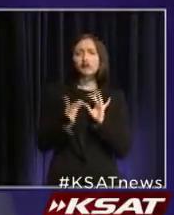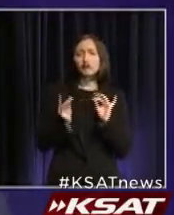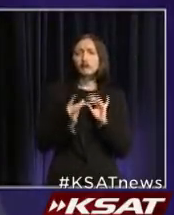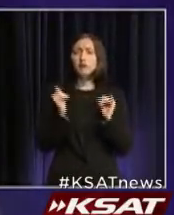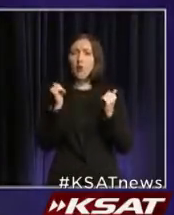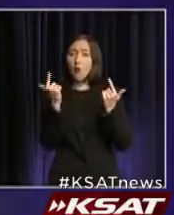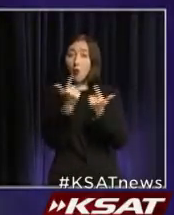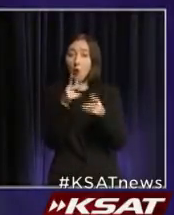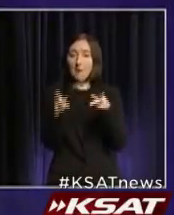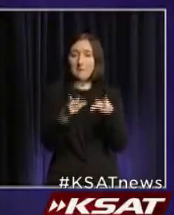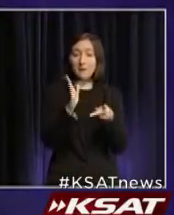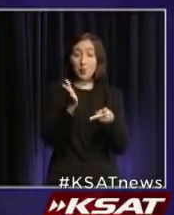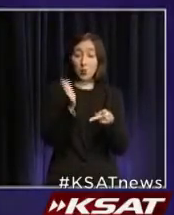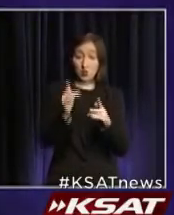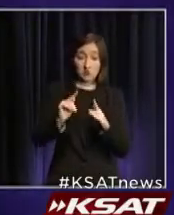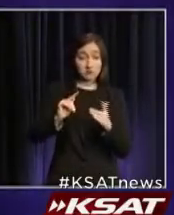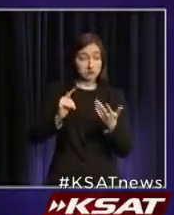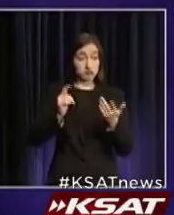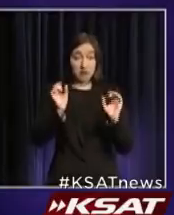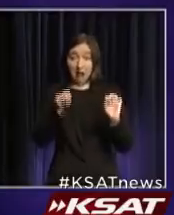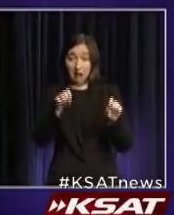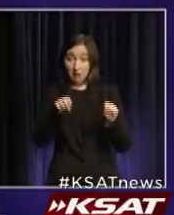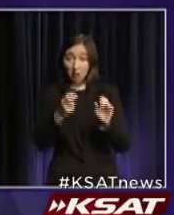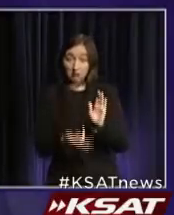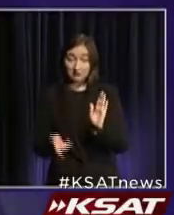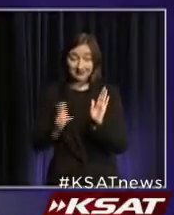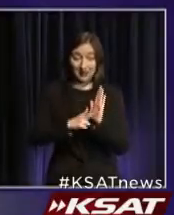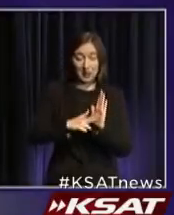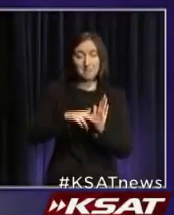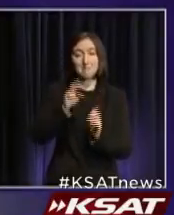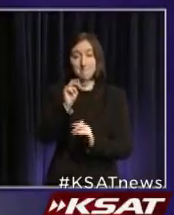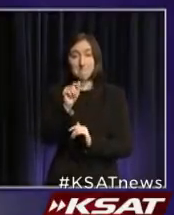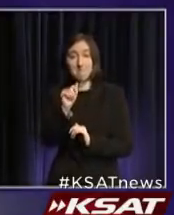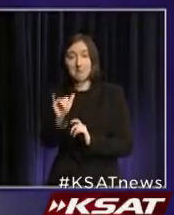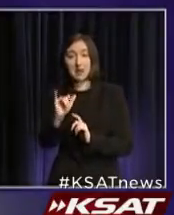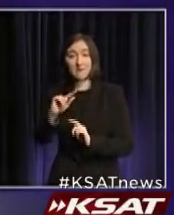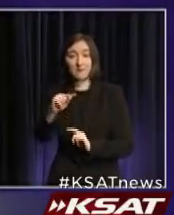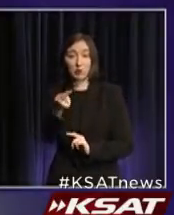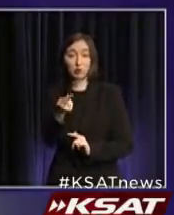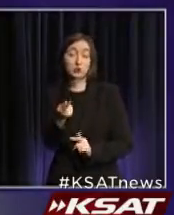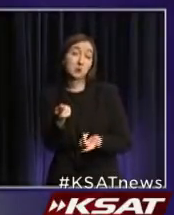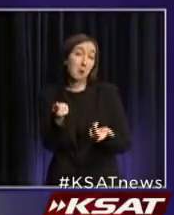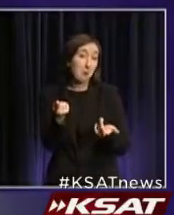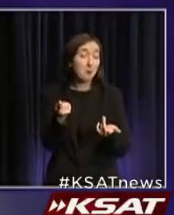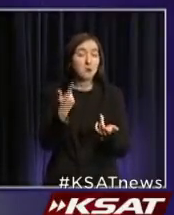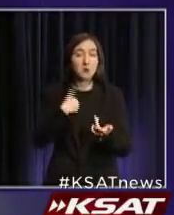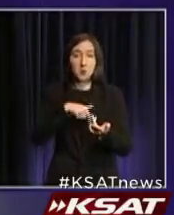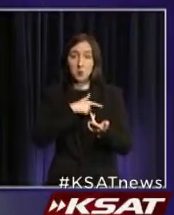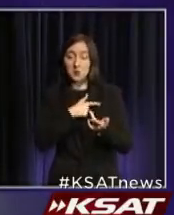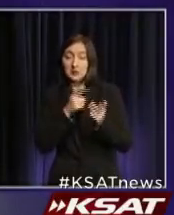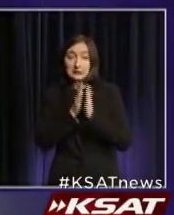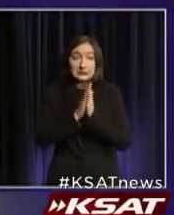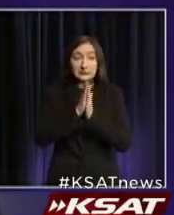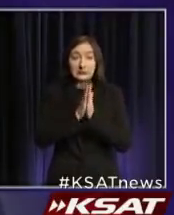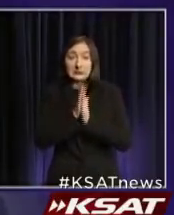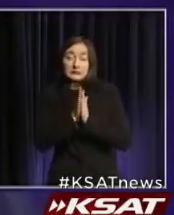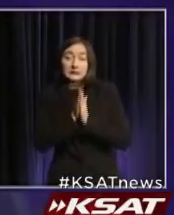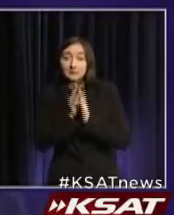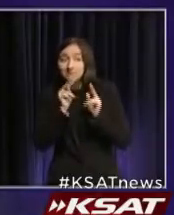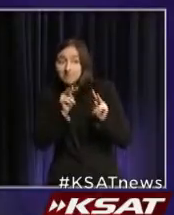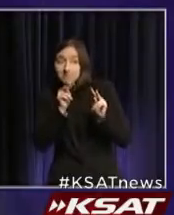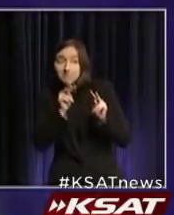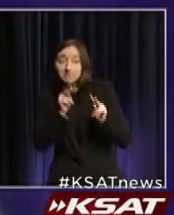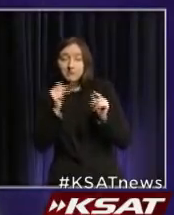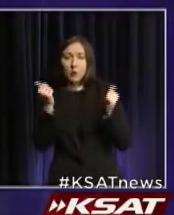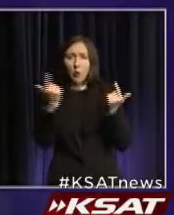eligible as soon as May 1. I know we are all anxious here to make sure that everybody's vaccinated. So I think he's going to have some additional